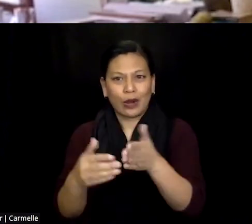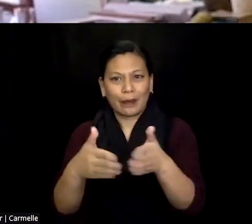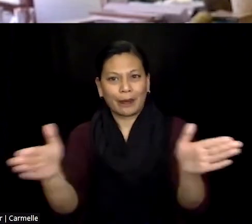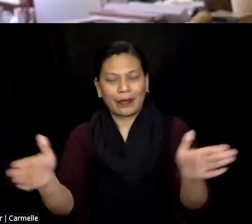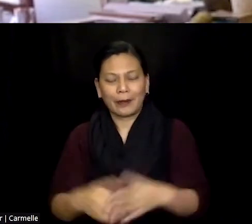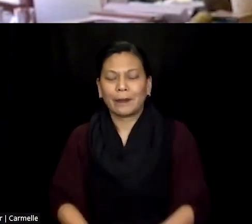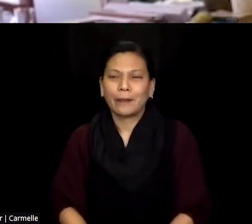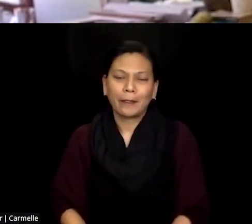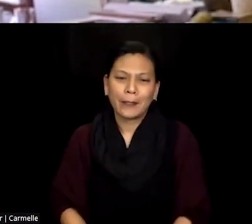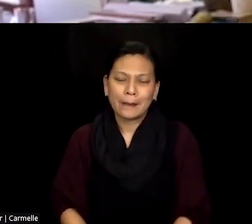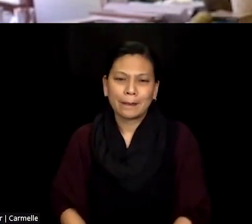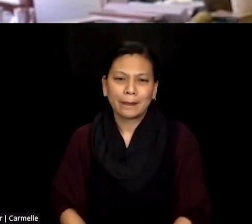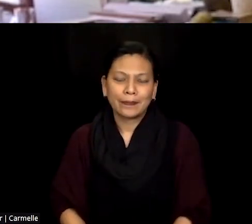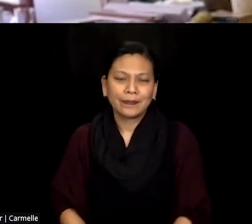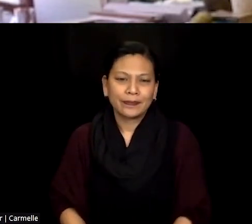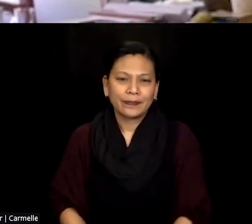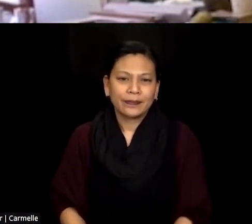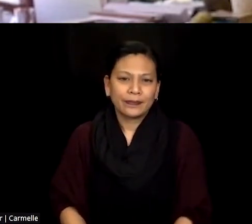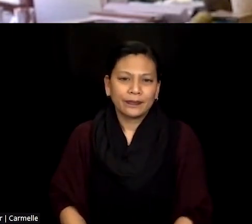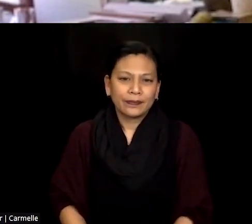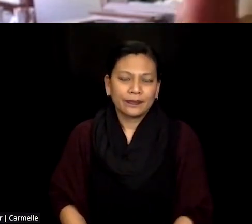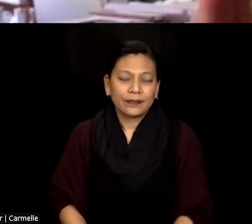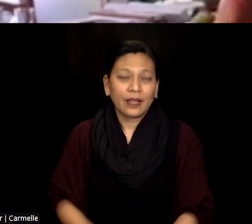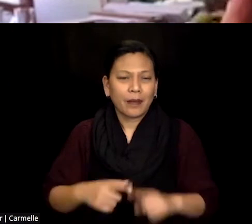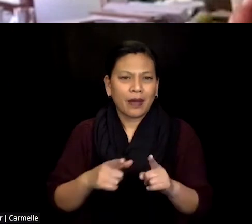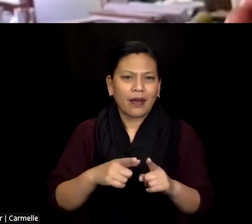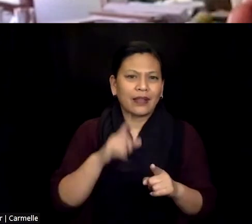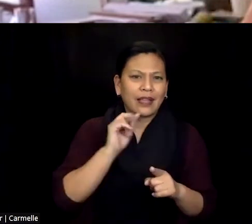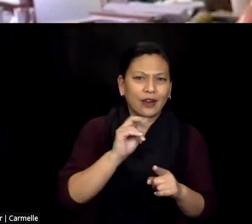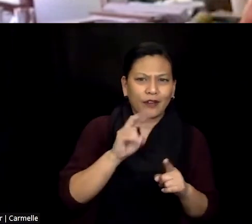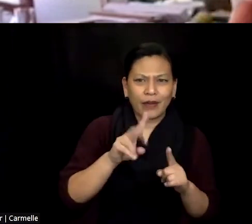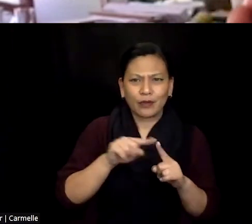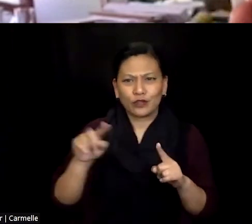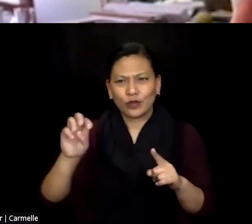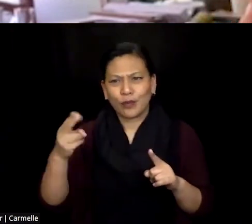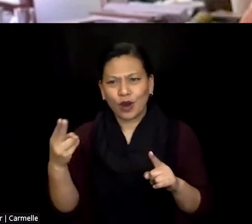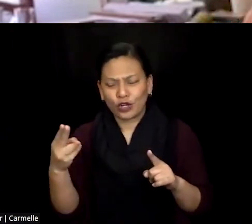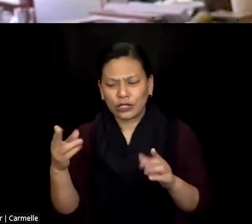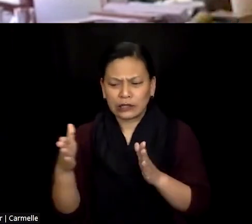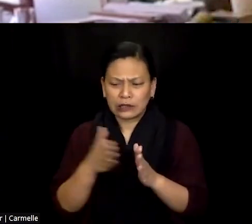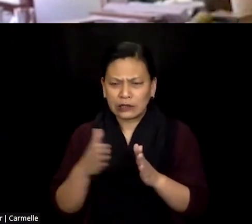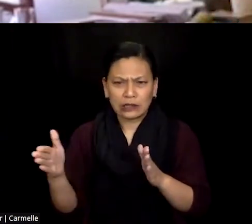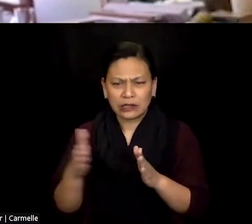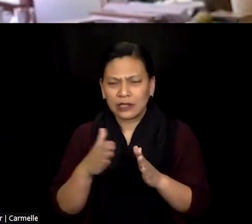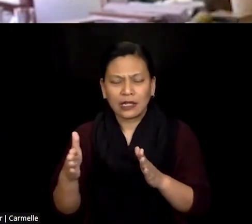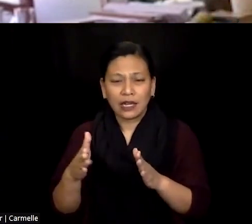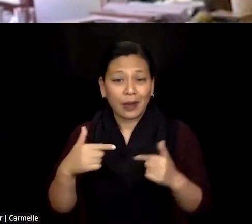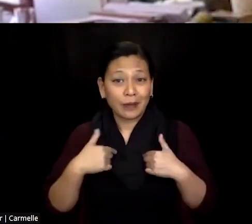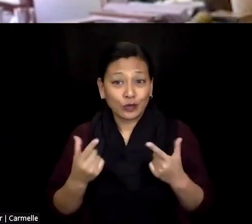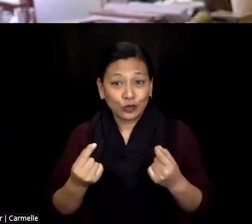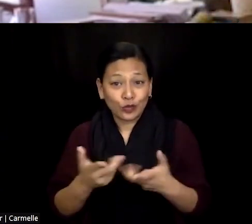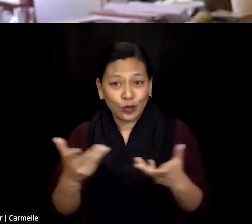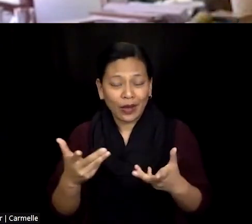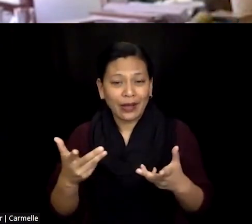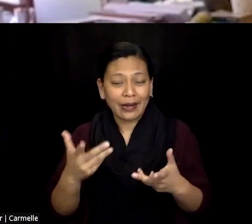premiere. And a lot of those months in between, it was me sleeping in the loft office that we